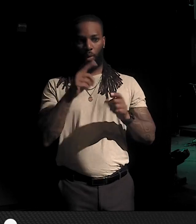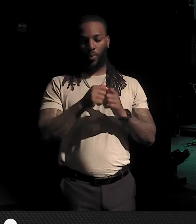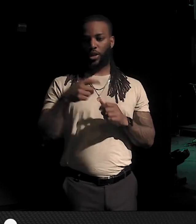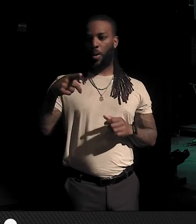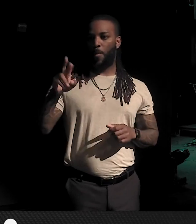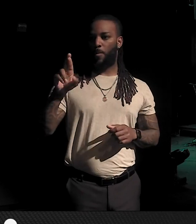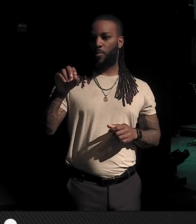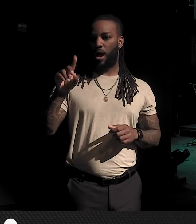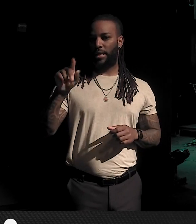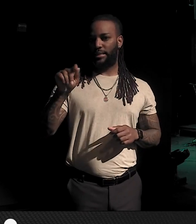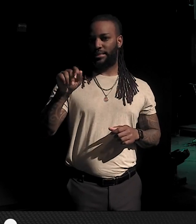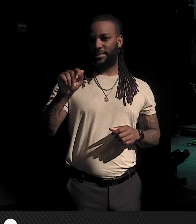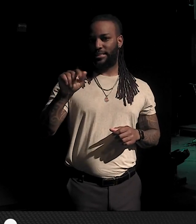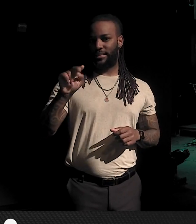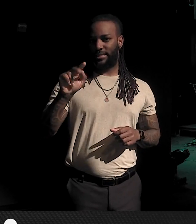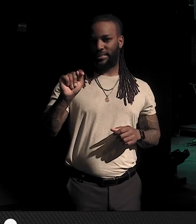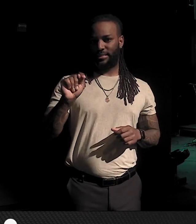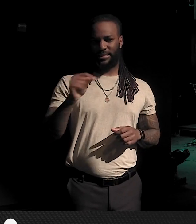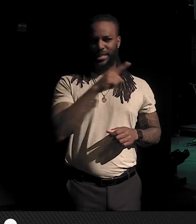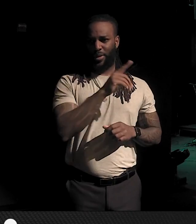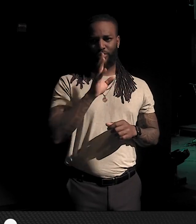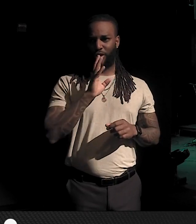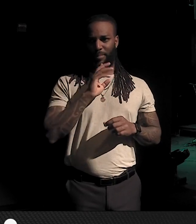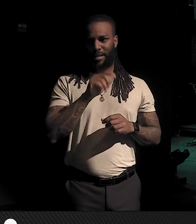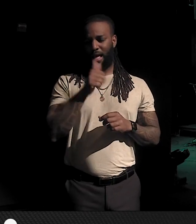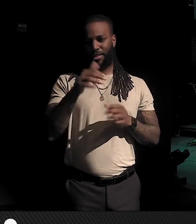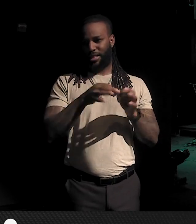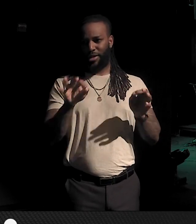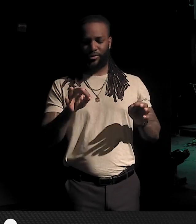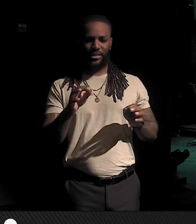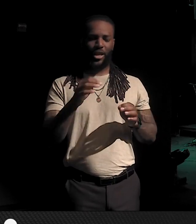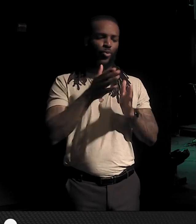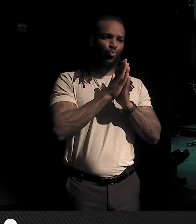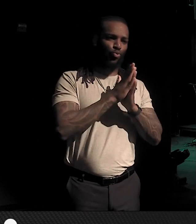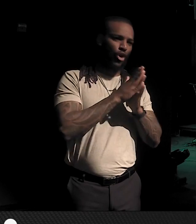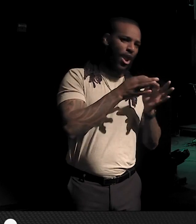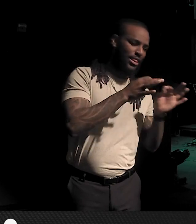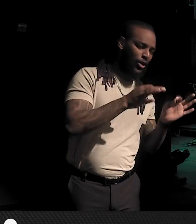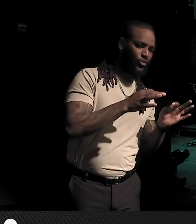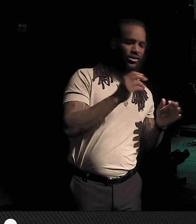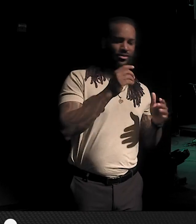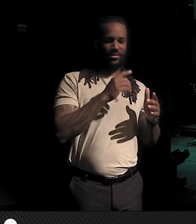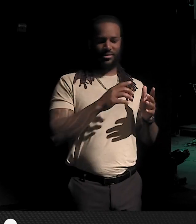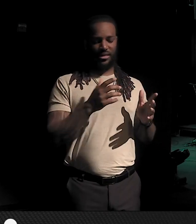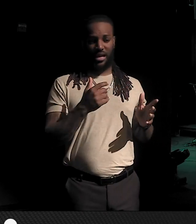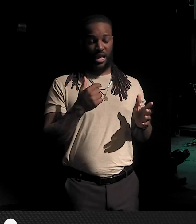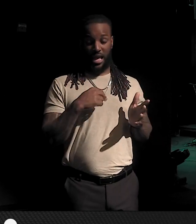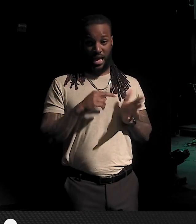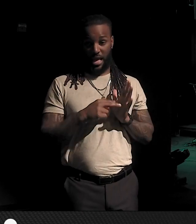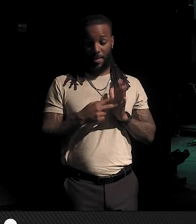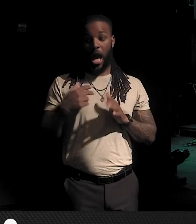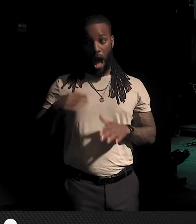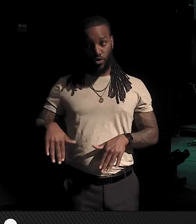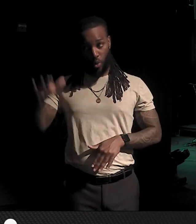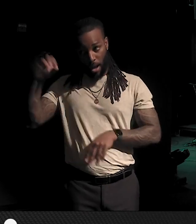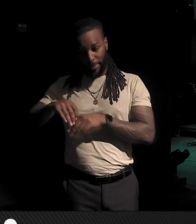even understand half their language. Like, they were talking about, like, prophetic this and prayer language that. And, like, I mean, I'd grown up in the church every VBS